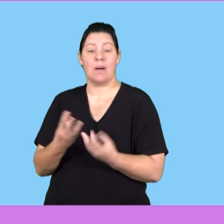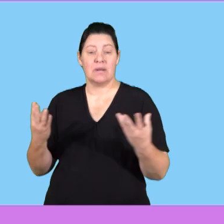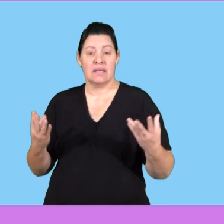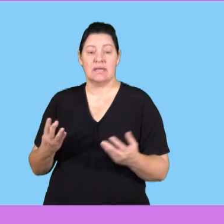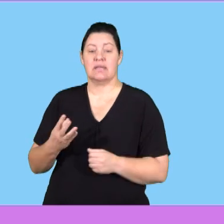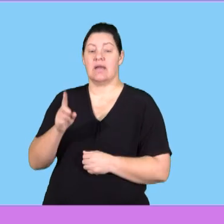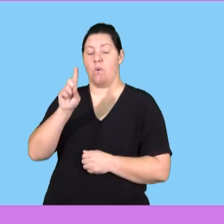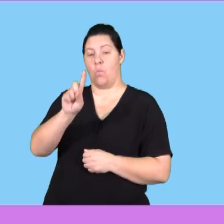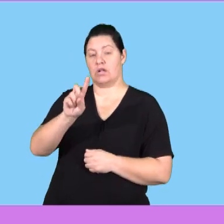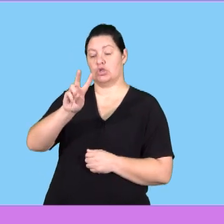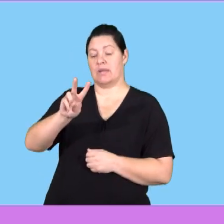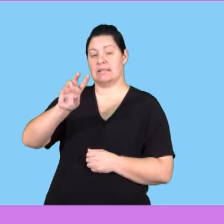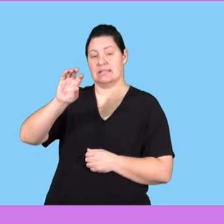is